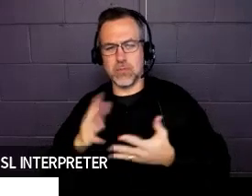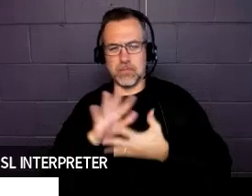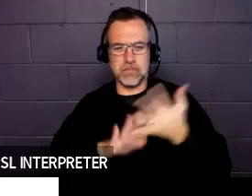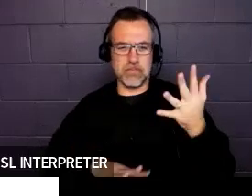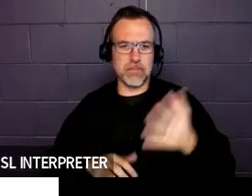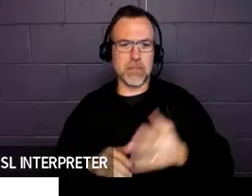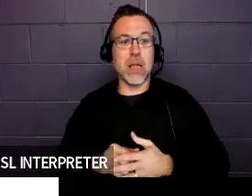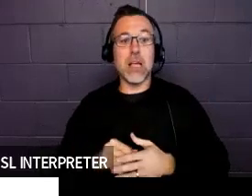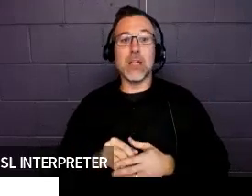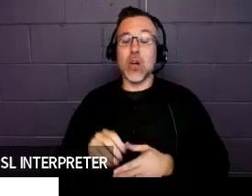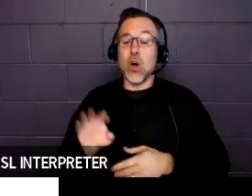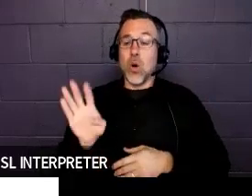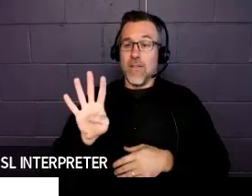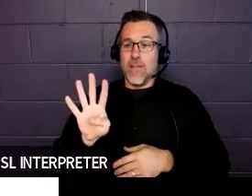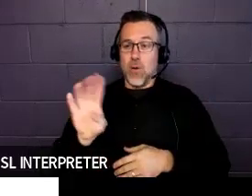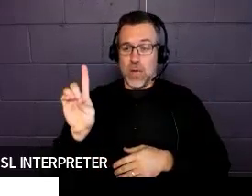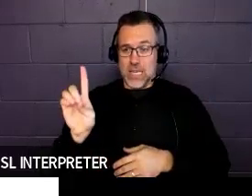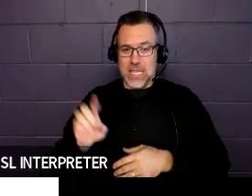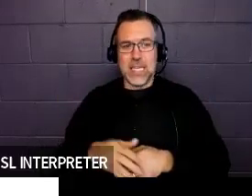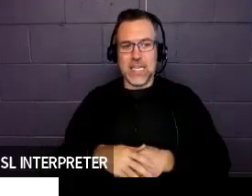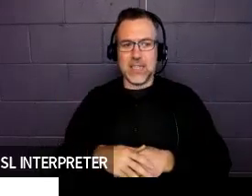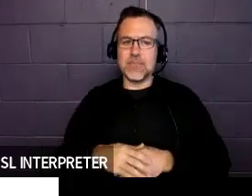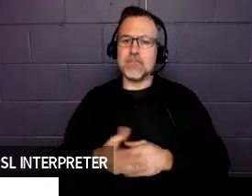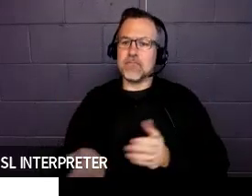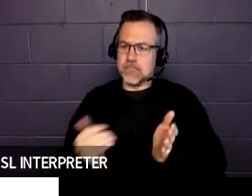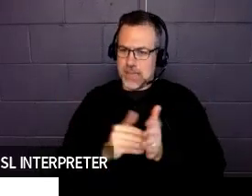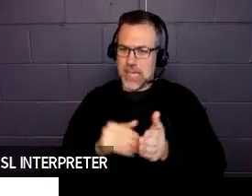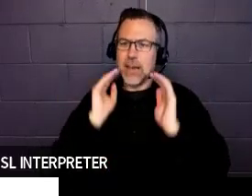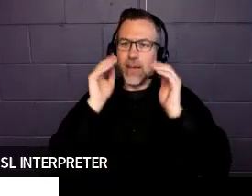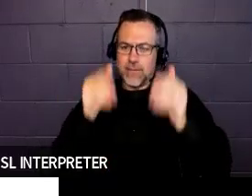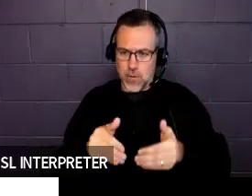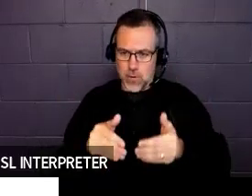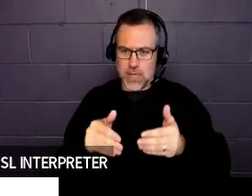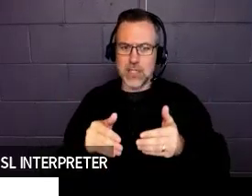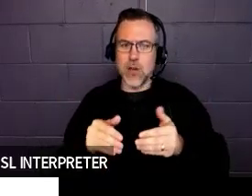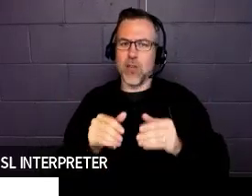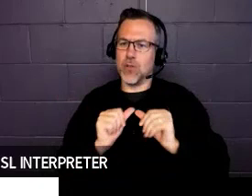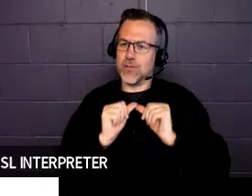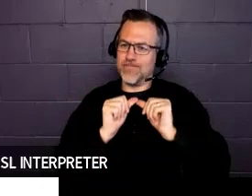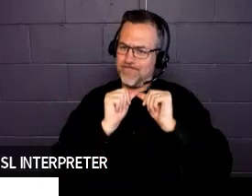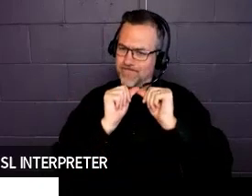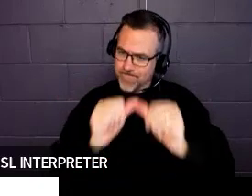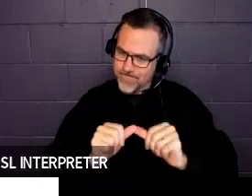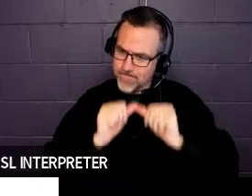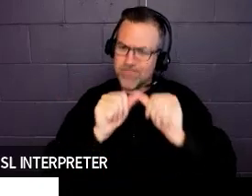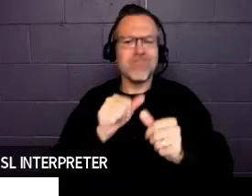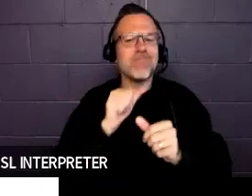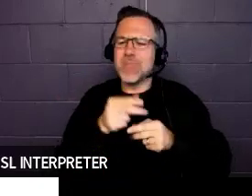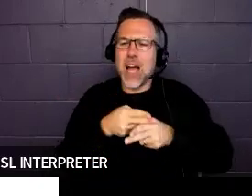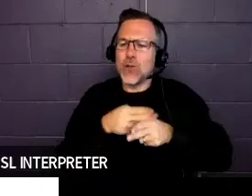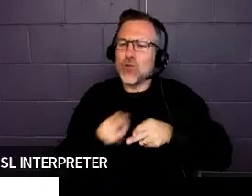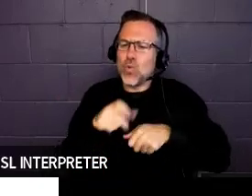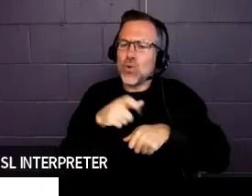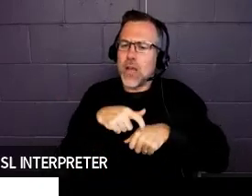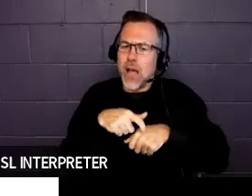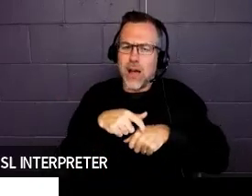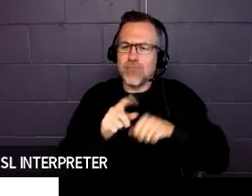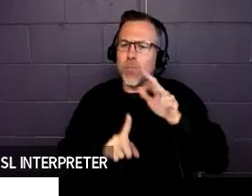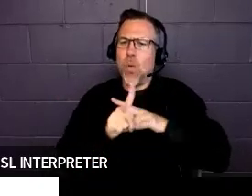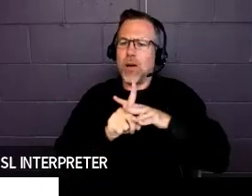So in 4D, you want to focus in on those persistent gaps in functional performance and